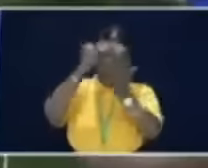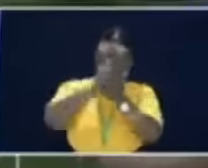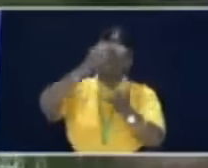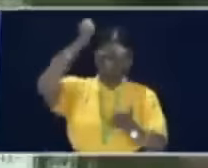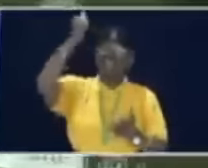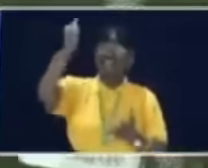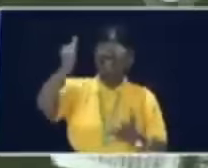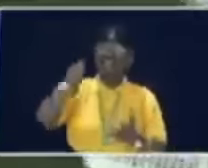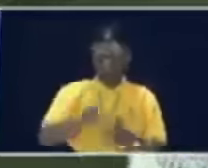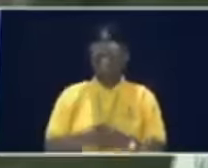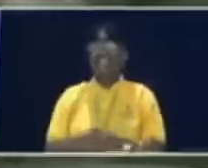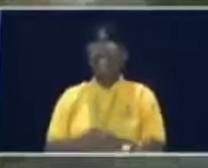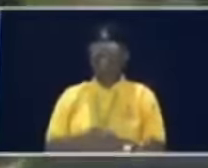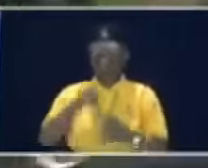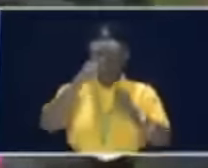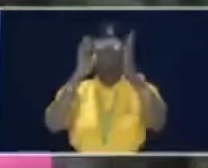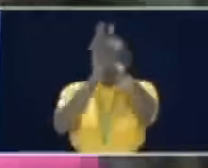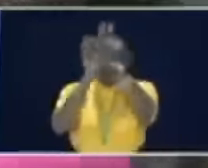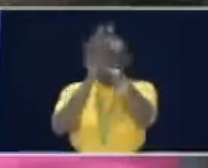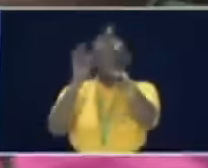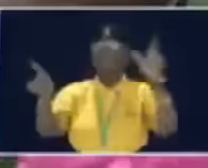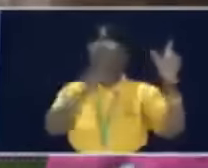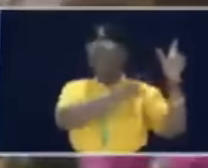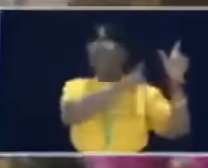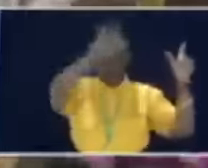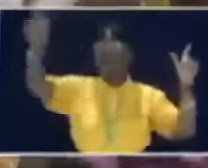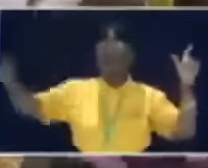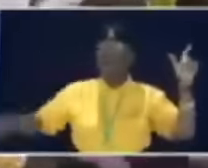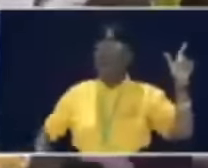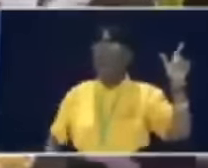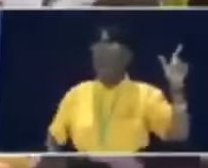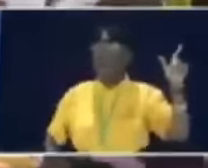Amen. Praise the Lord.